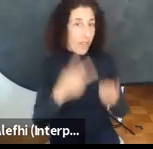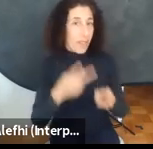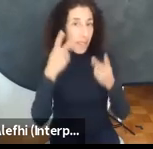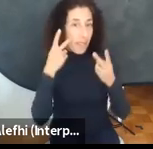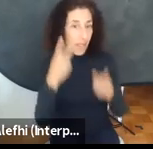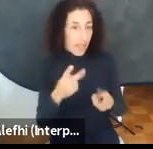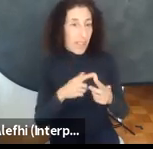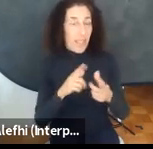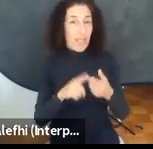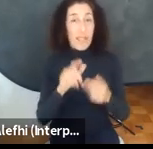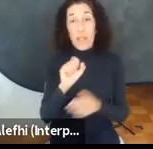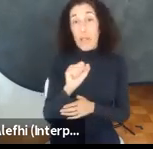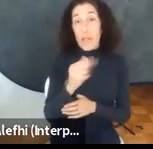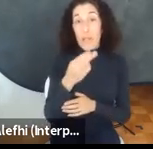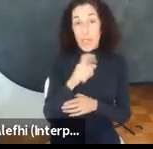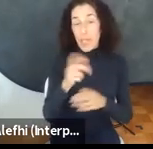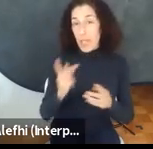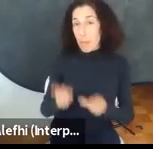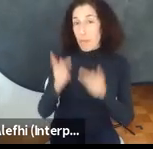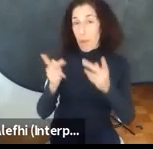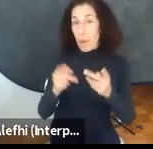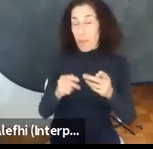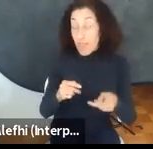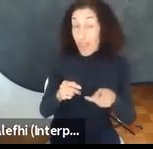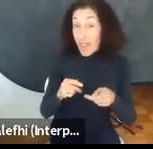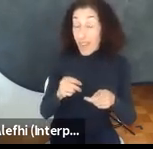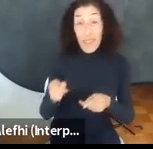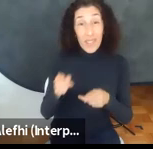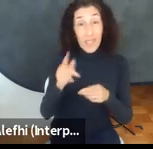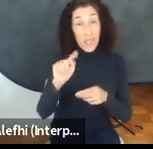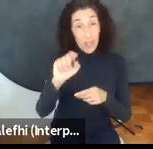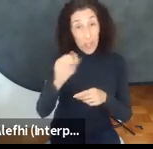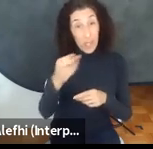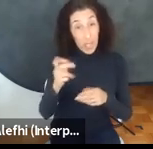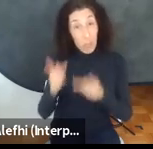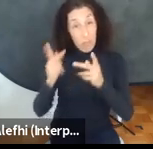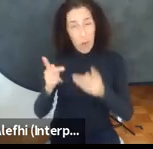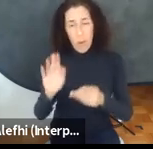proposed. All right, a woman who knows her own mind.